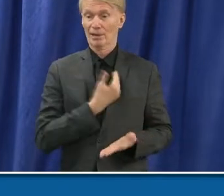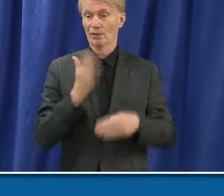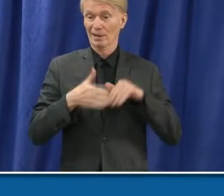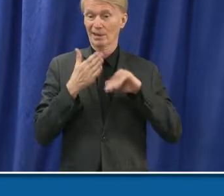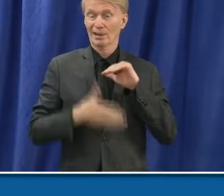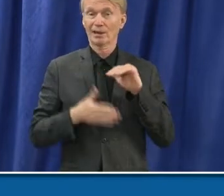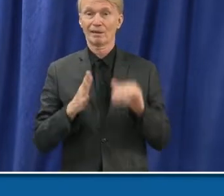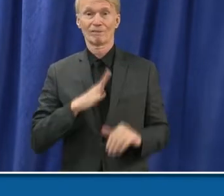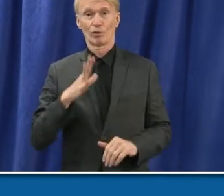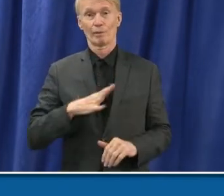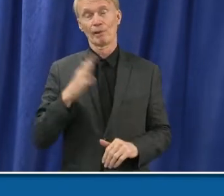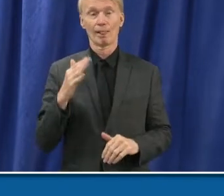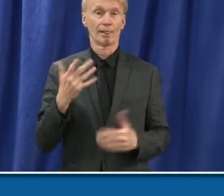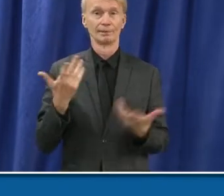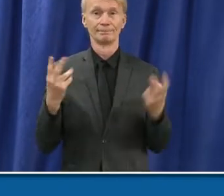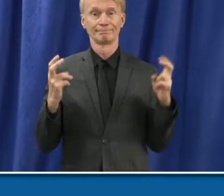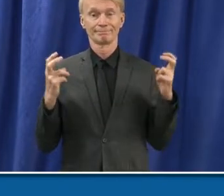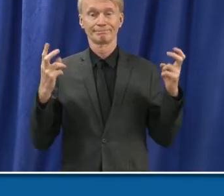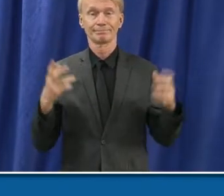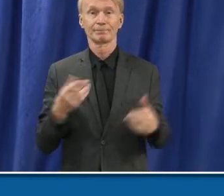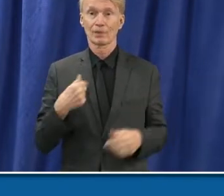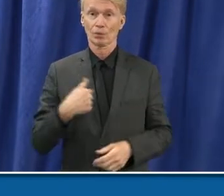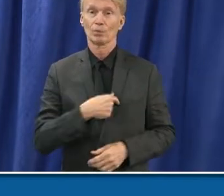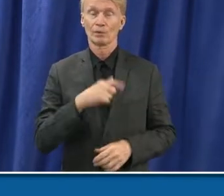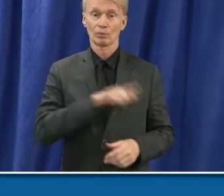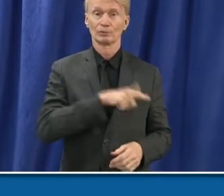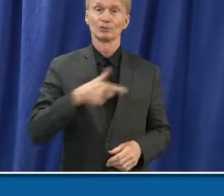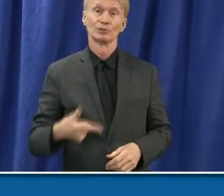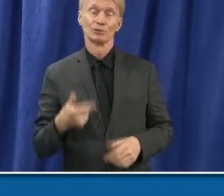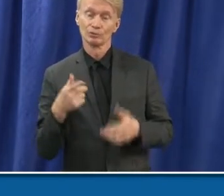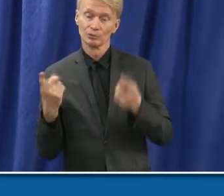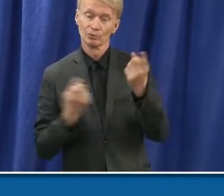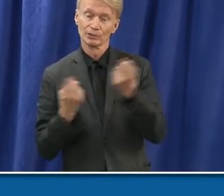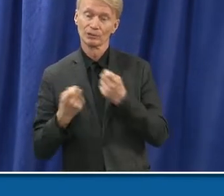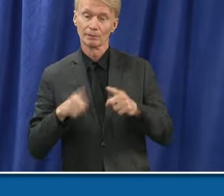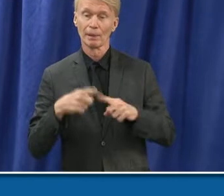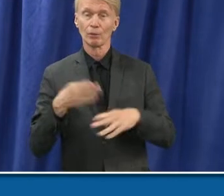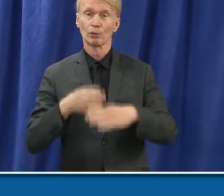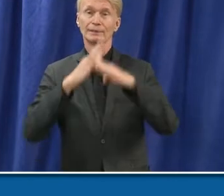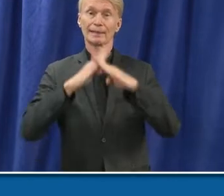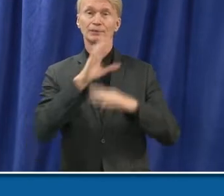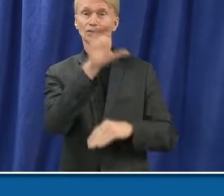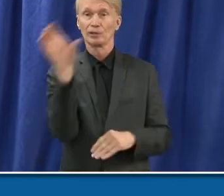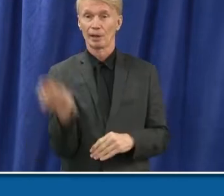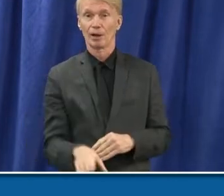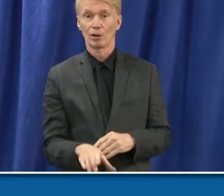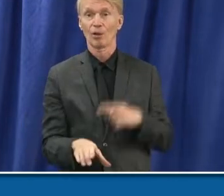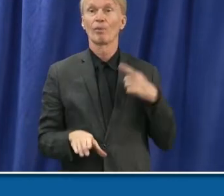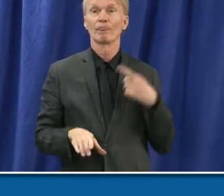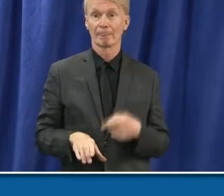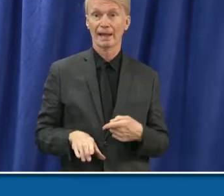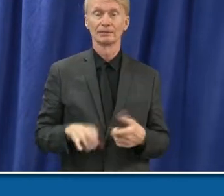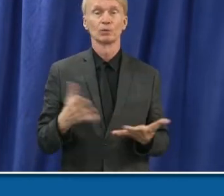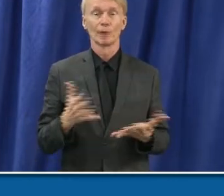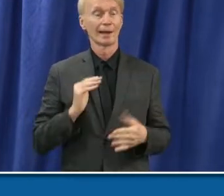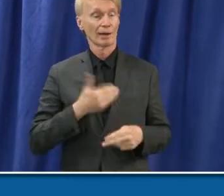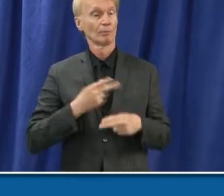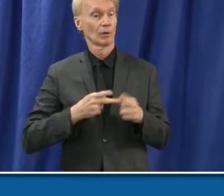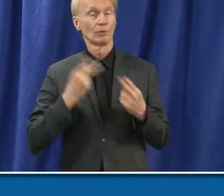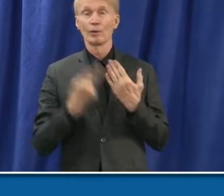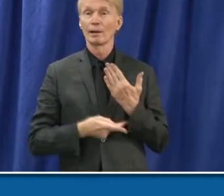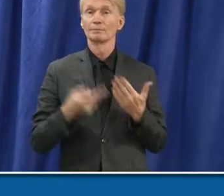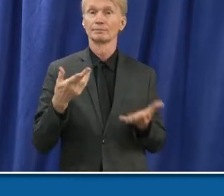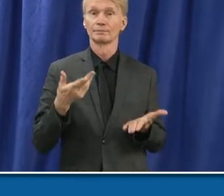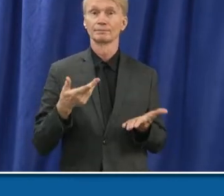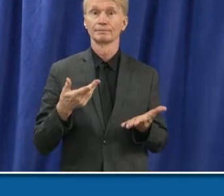our formal process here, and we will turn to your questions. Protect Chicago, of course, is the name of our initiative, and